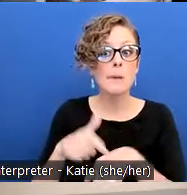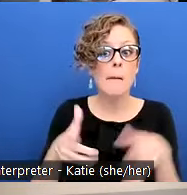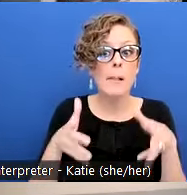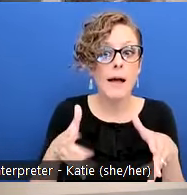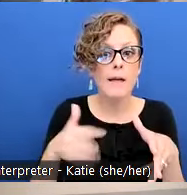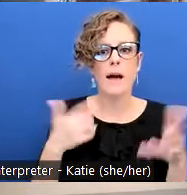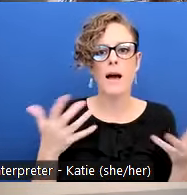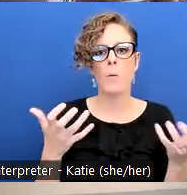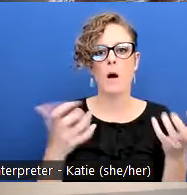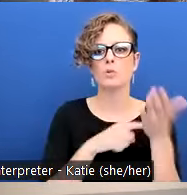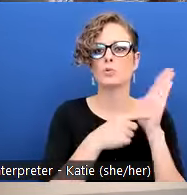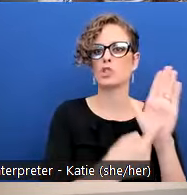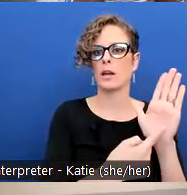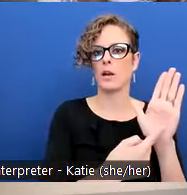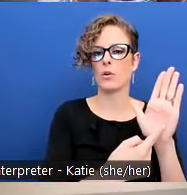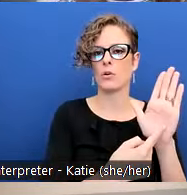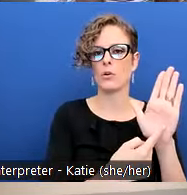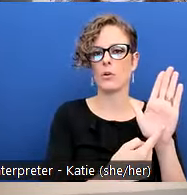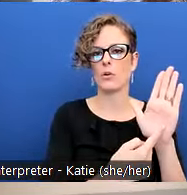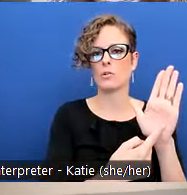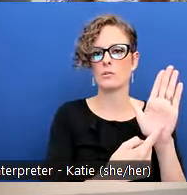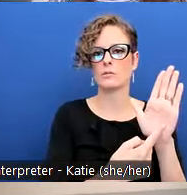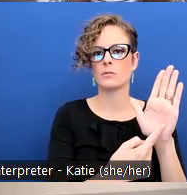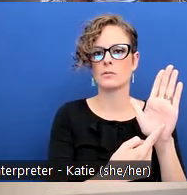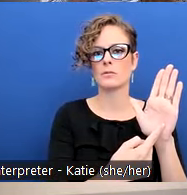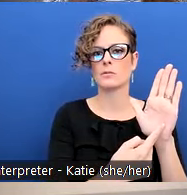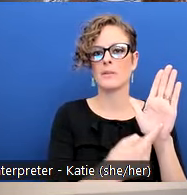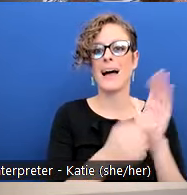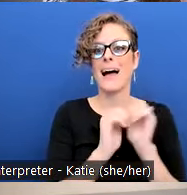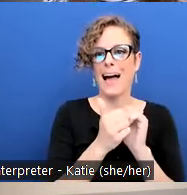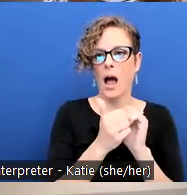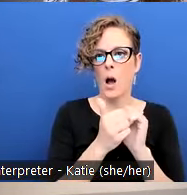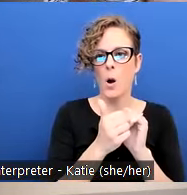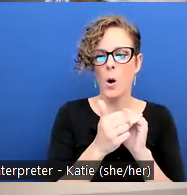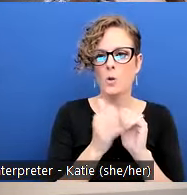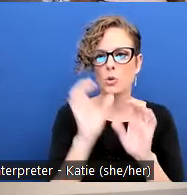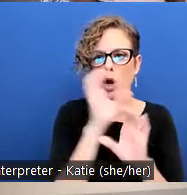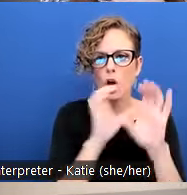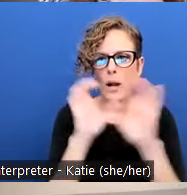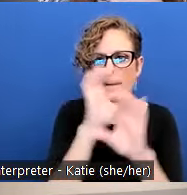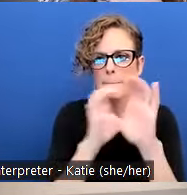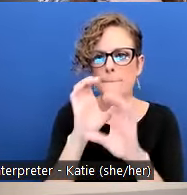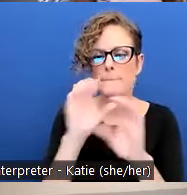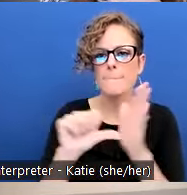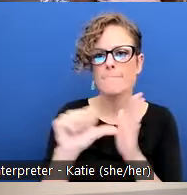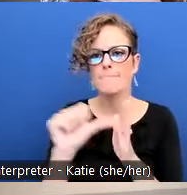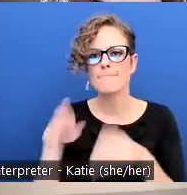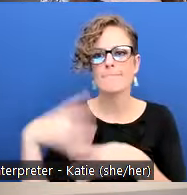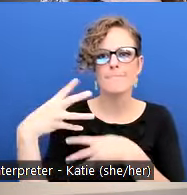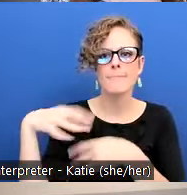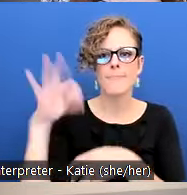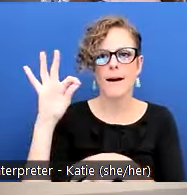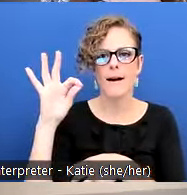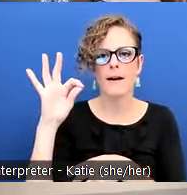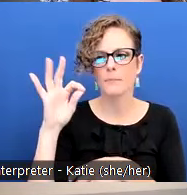just share how exactly to look those up. So I'm gonna stop